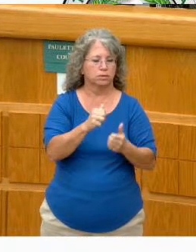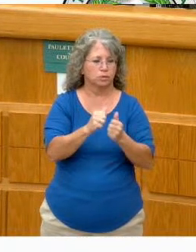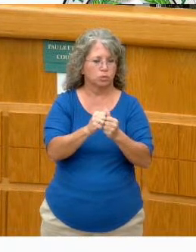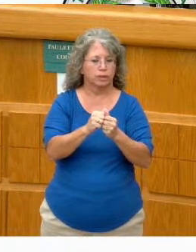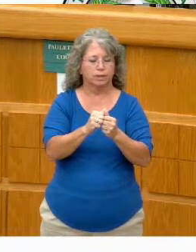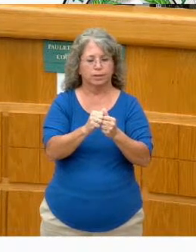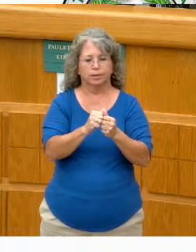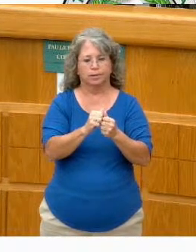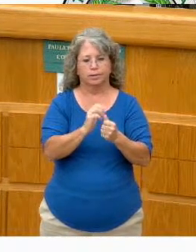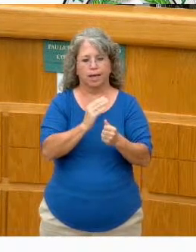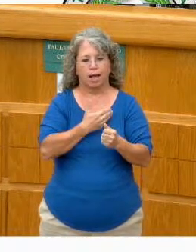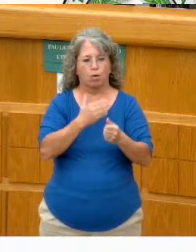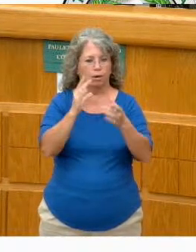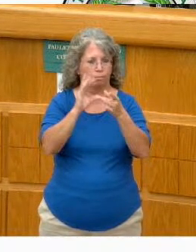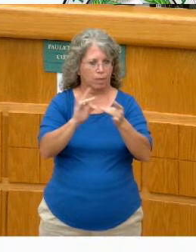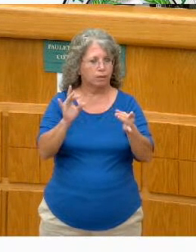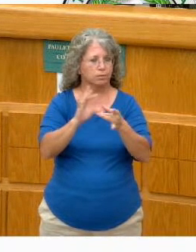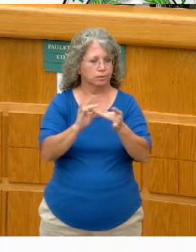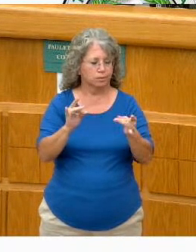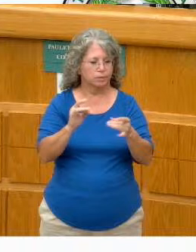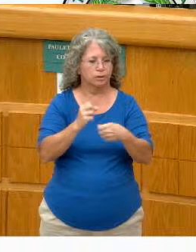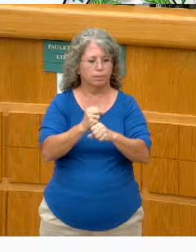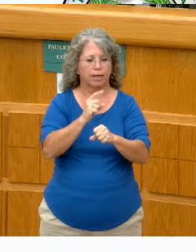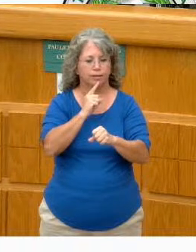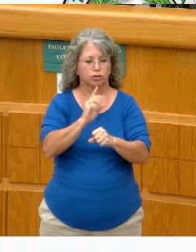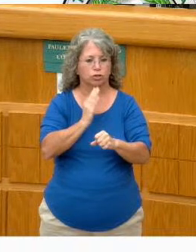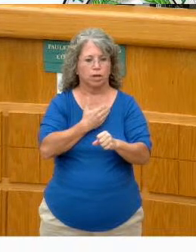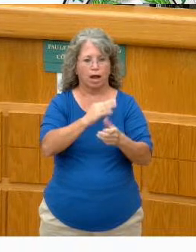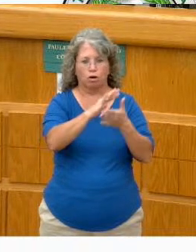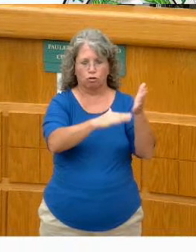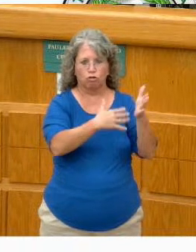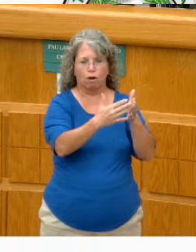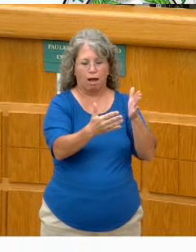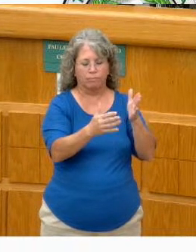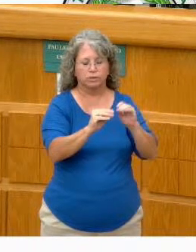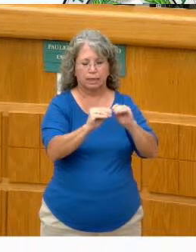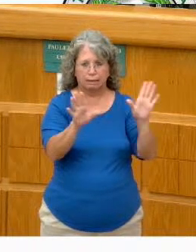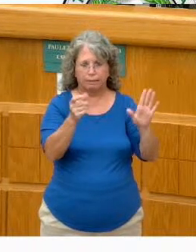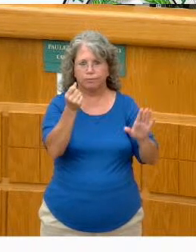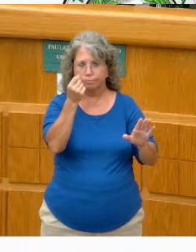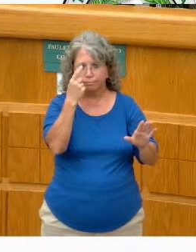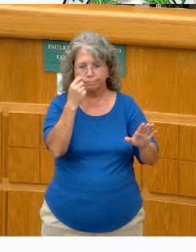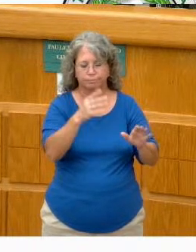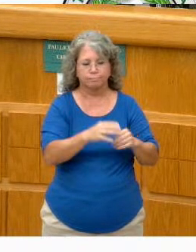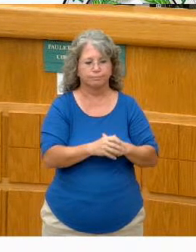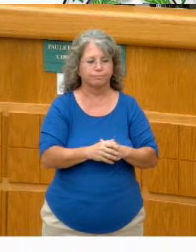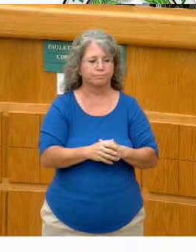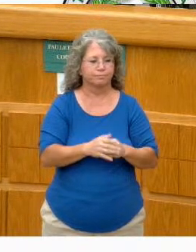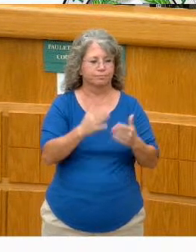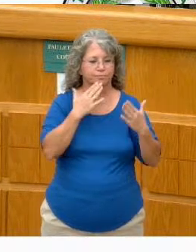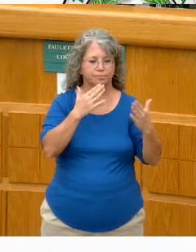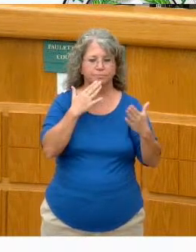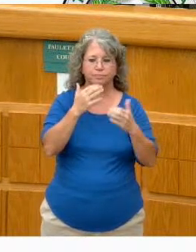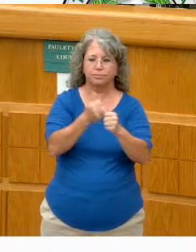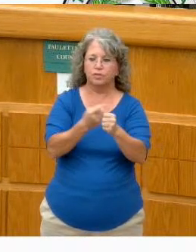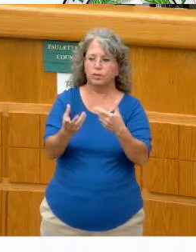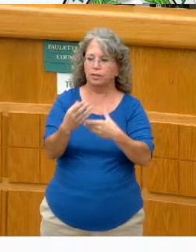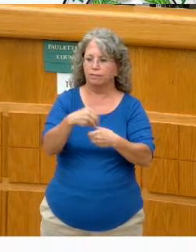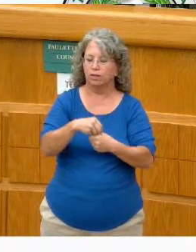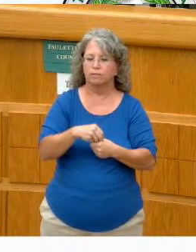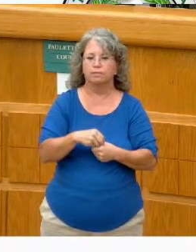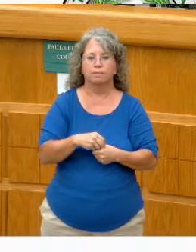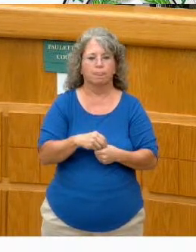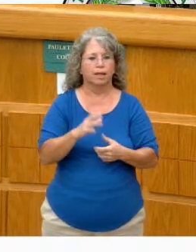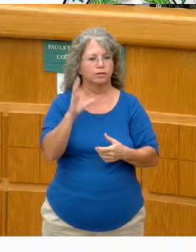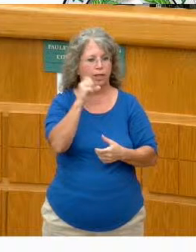messaging and making sure that the graphs we show are understandable. So thank you to everybody for that. And I think we'll have a